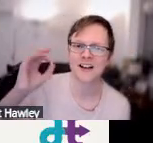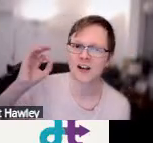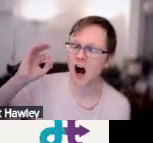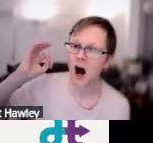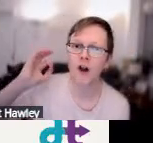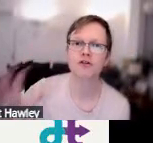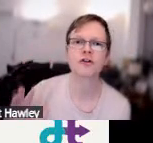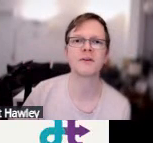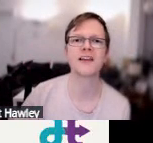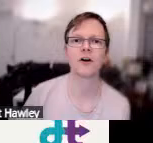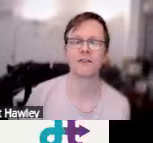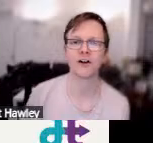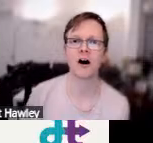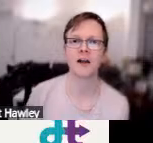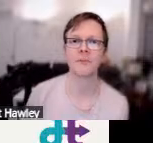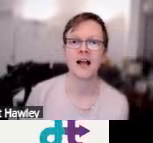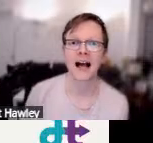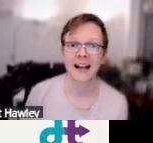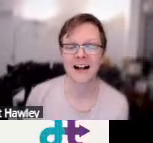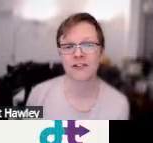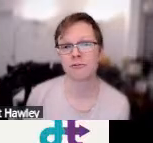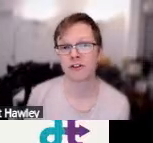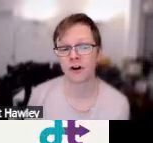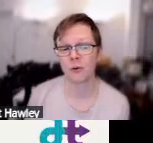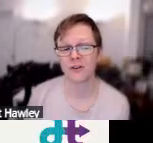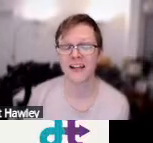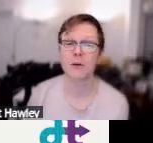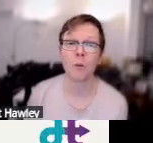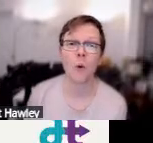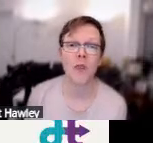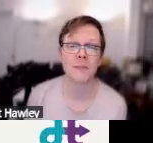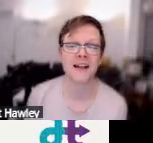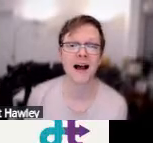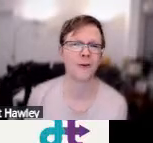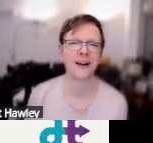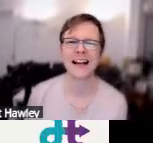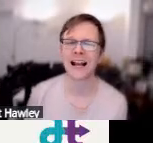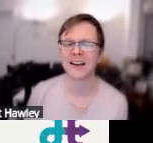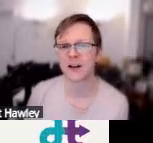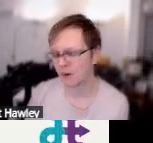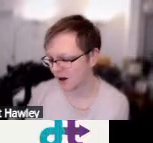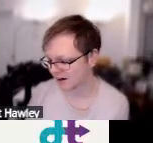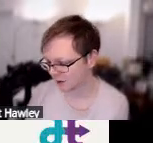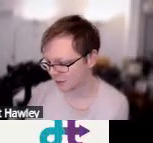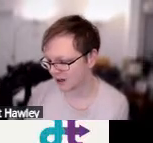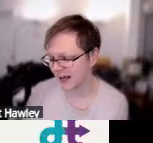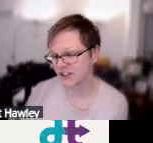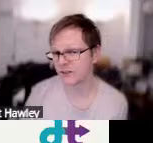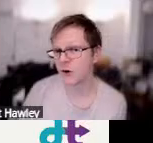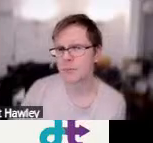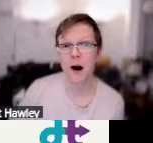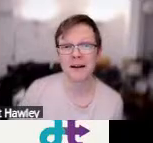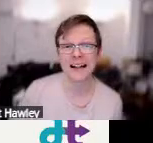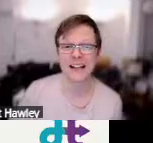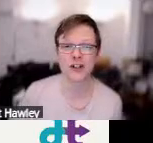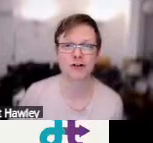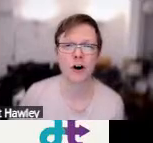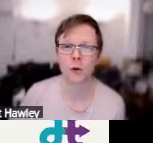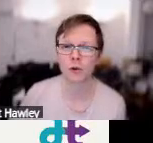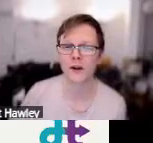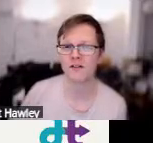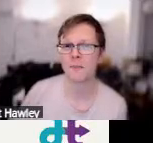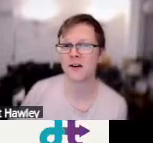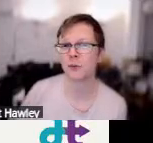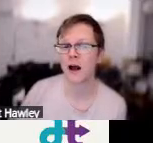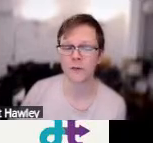greatness 100% of the time. And as a result, it wore them down. It led to burnout. And she very publicly